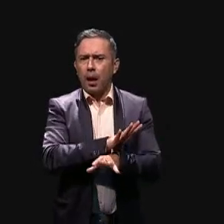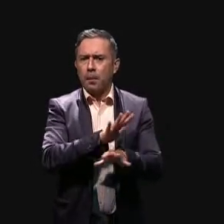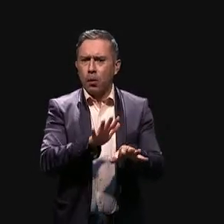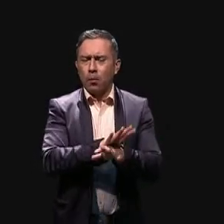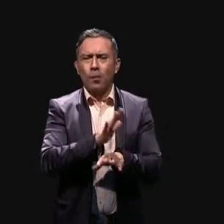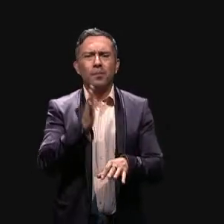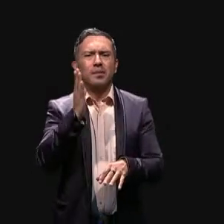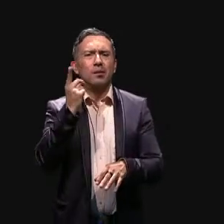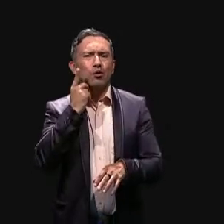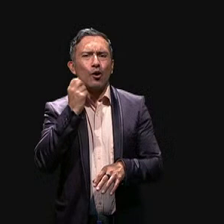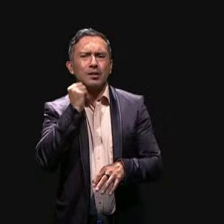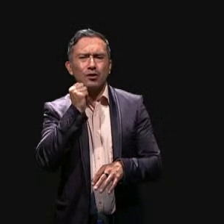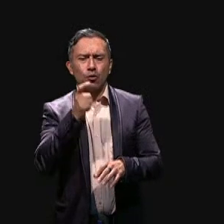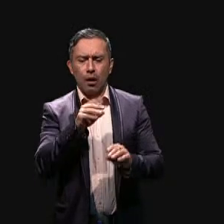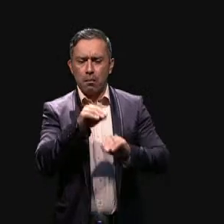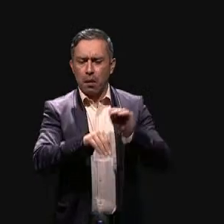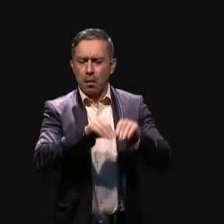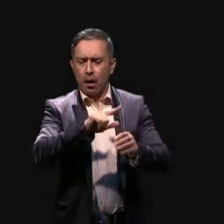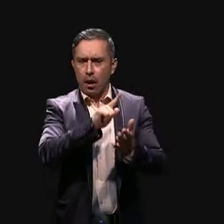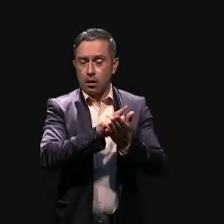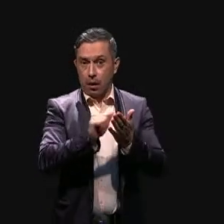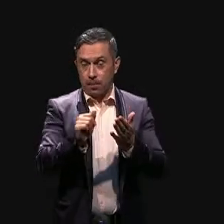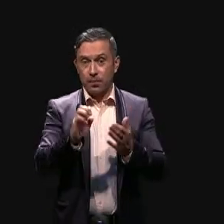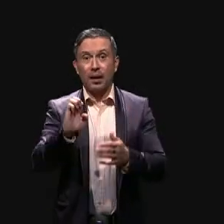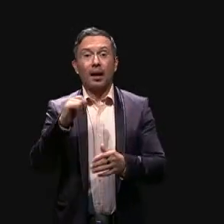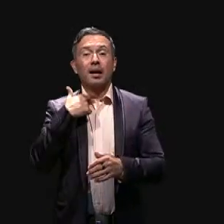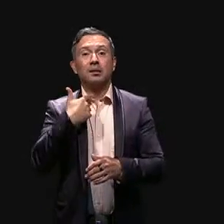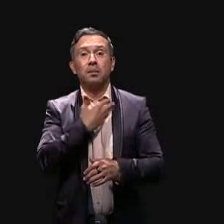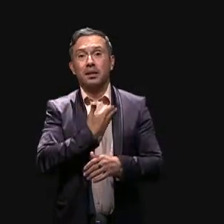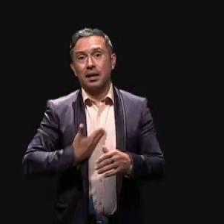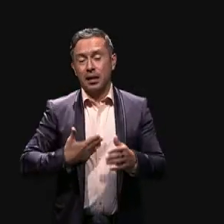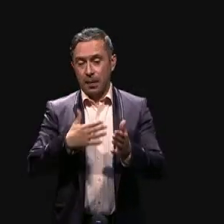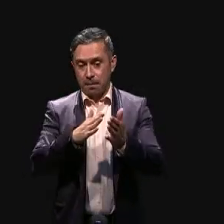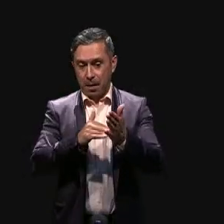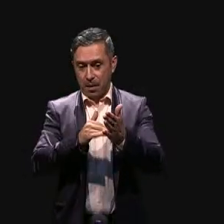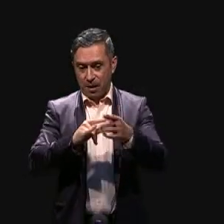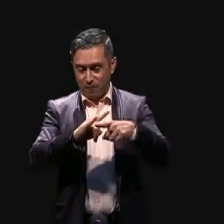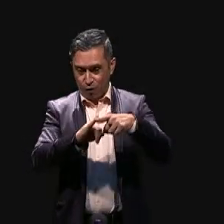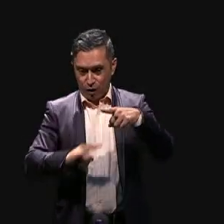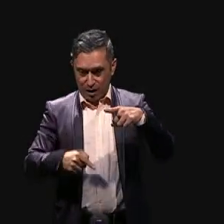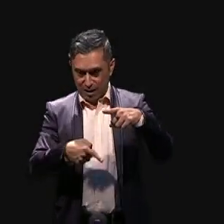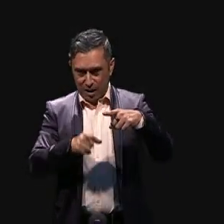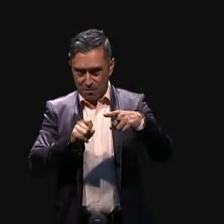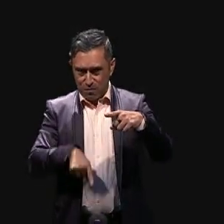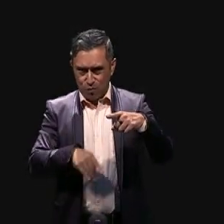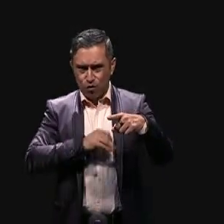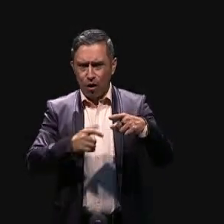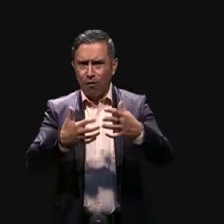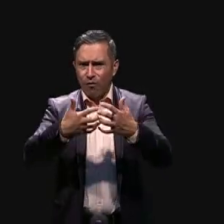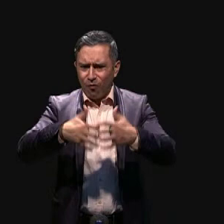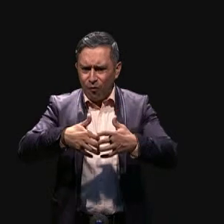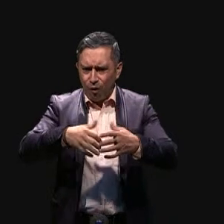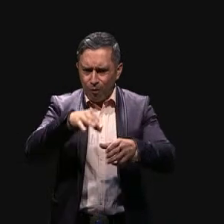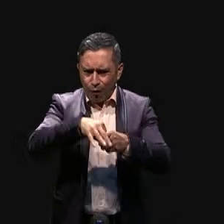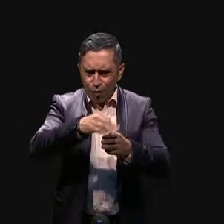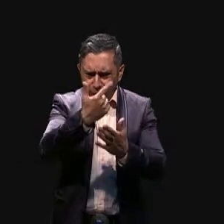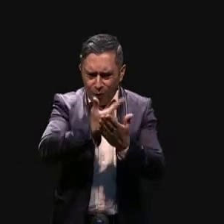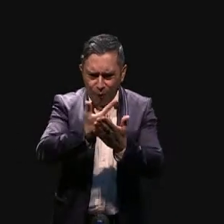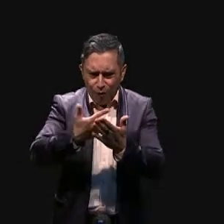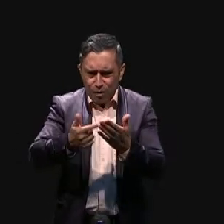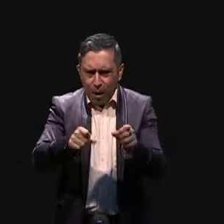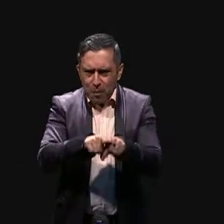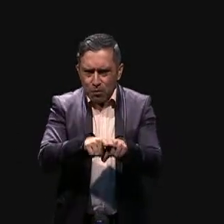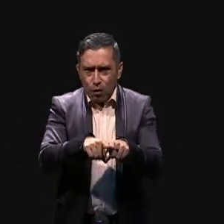They were counted on the same machines. They are not questioning their own election.